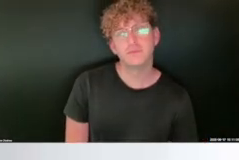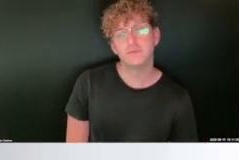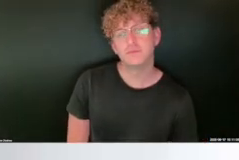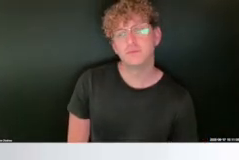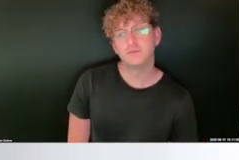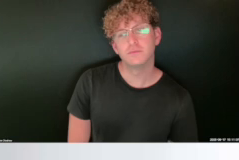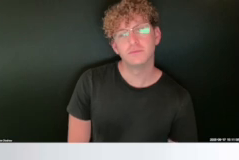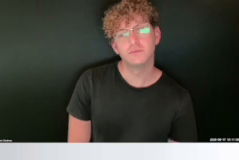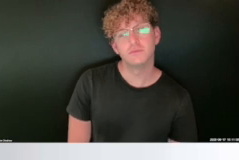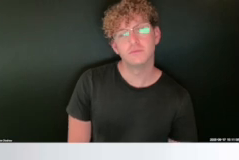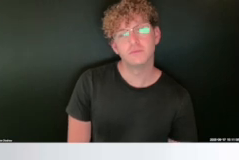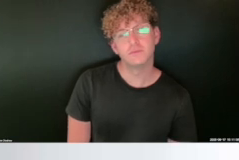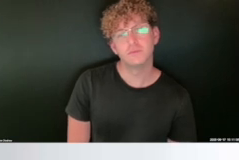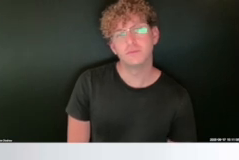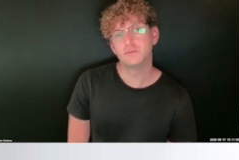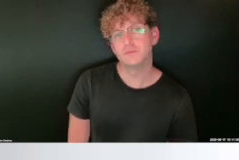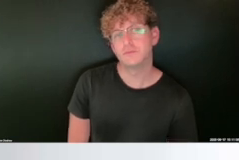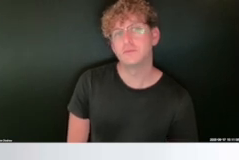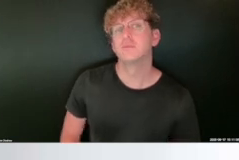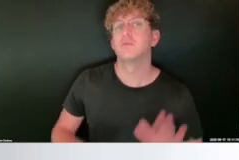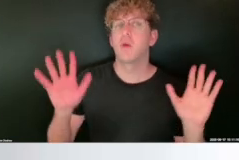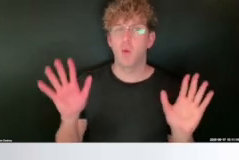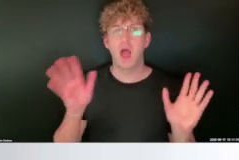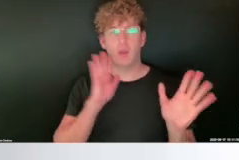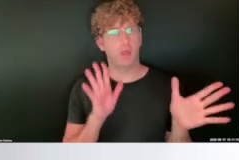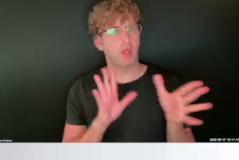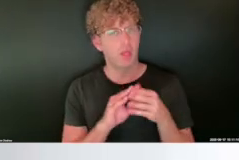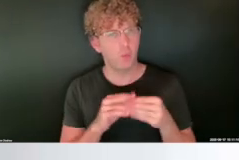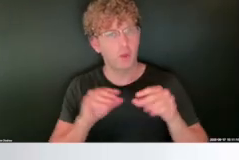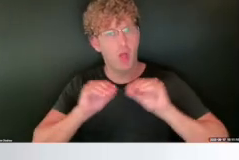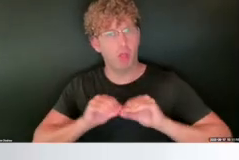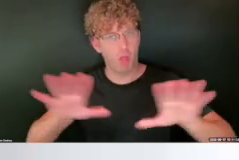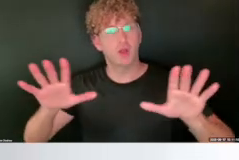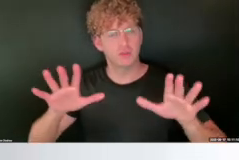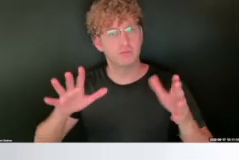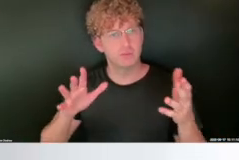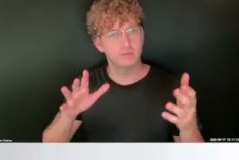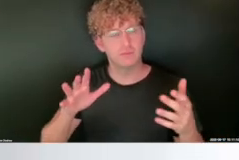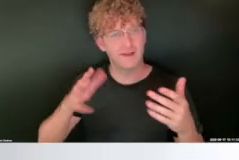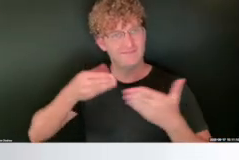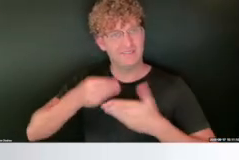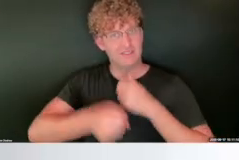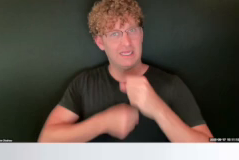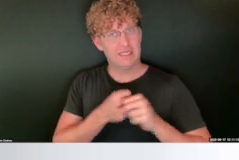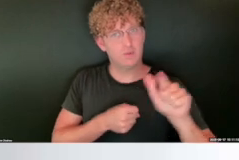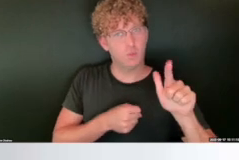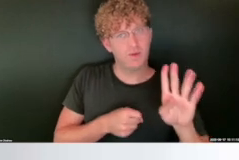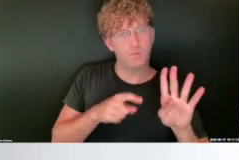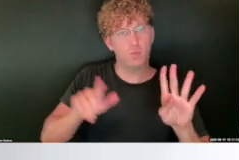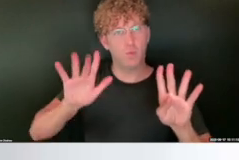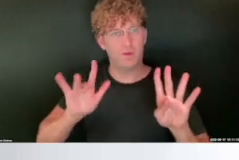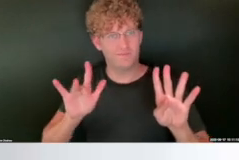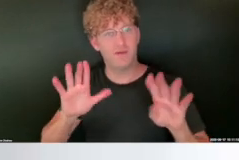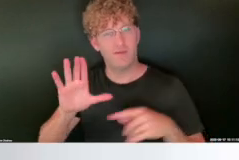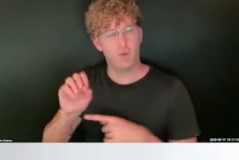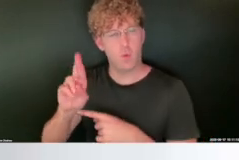Though I will note we are launching with fiscal year 24-25 funds this August for core with the 14.97 million that was allocated last